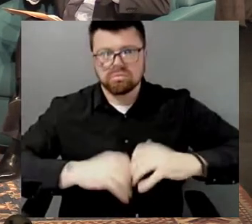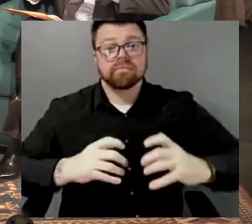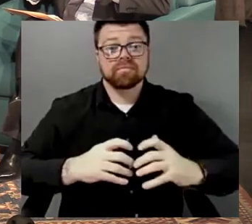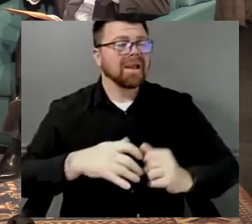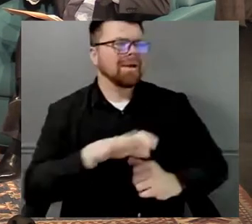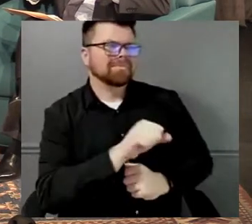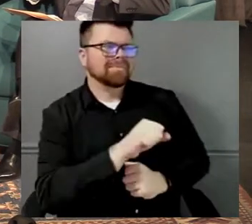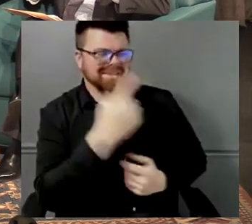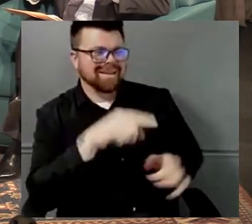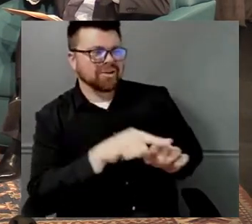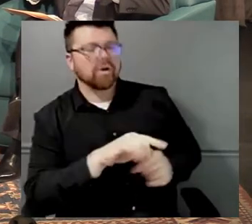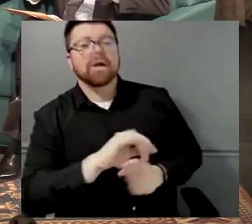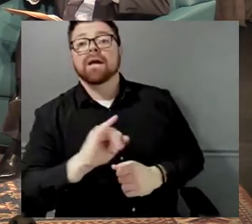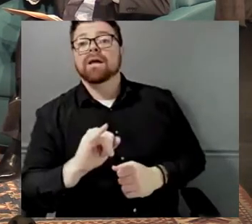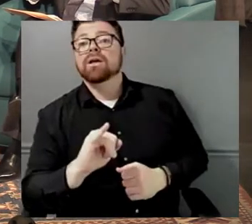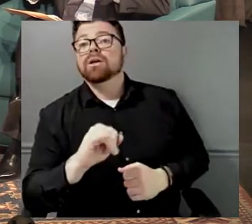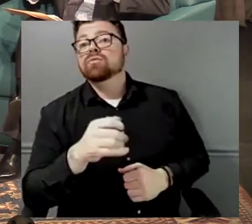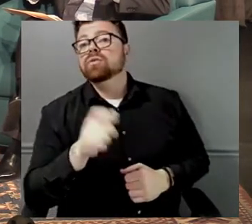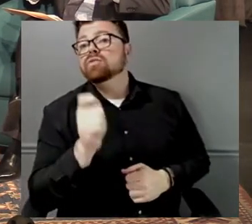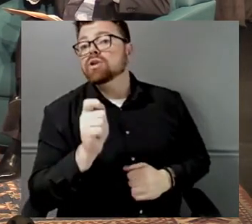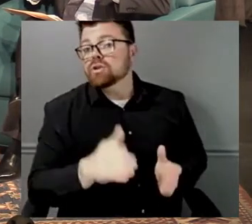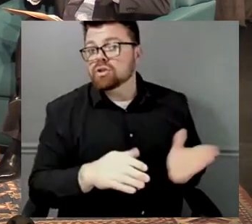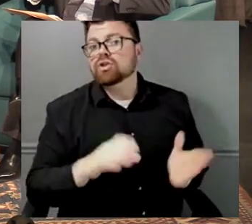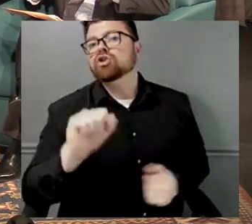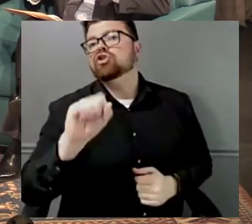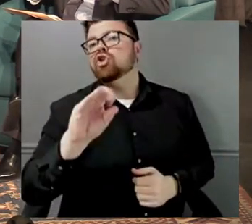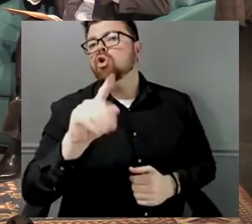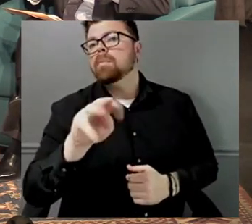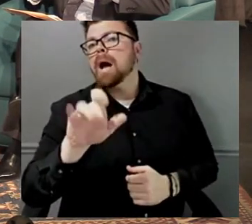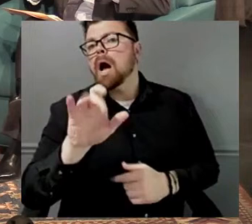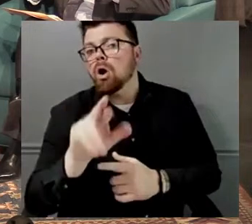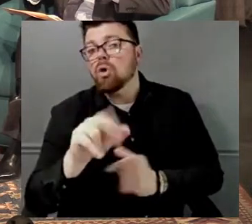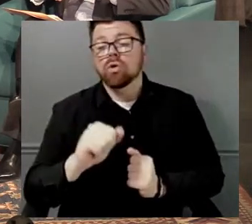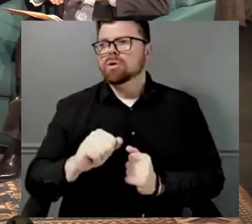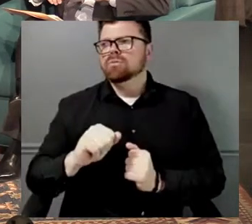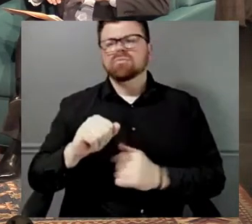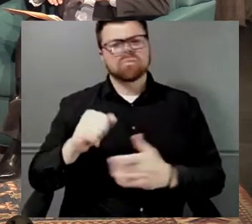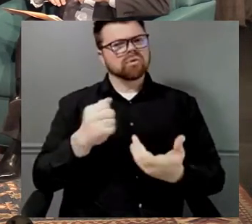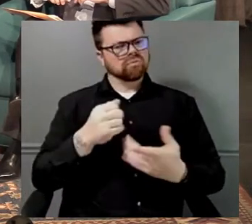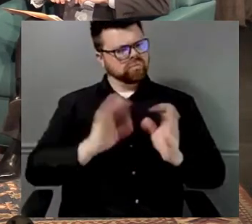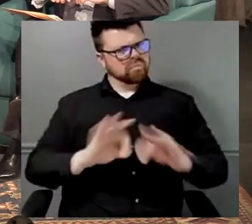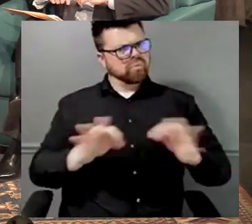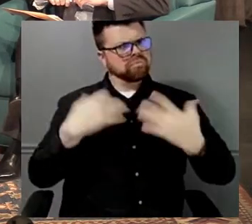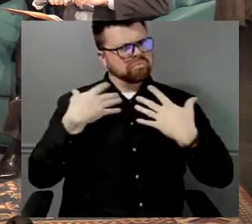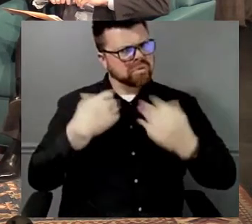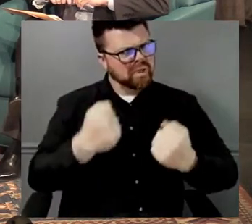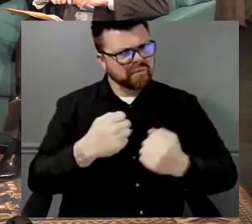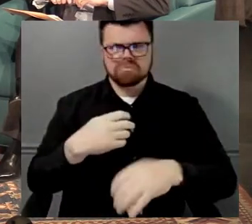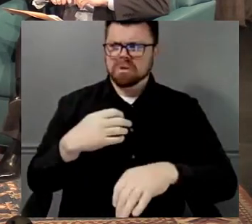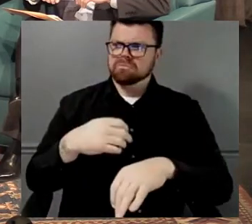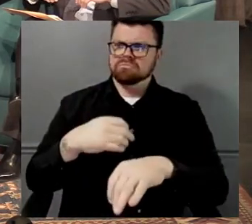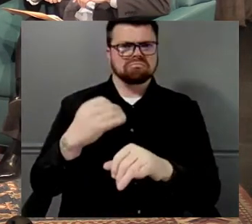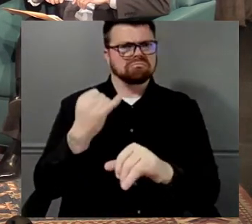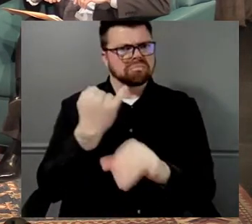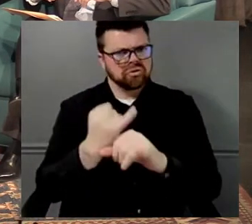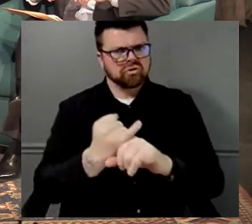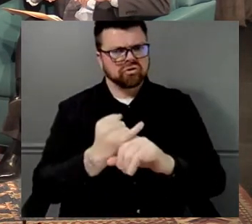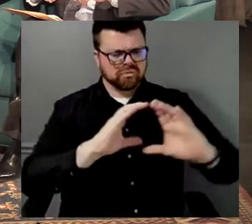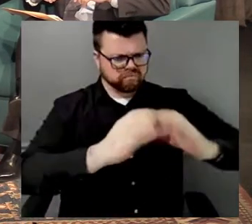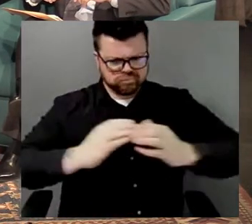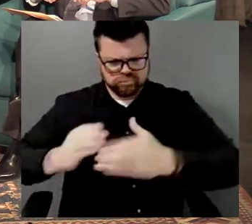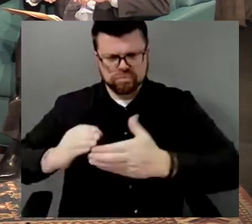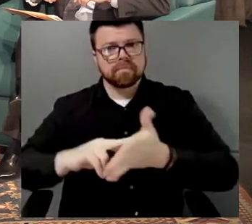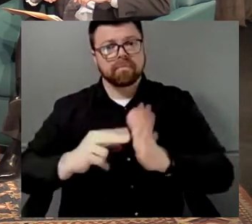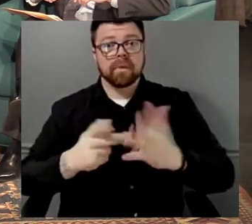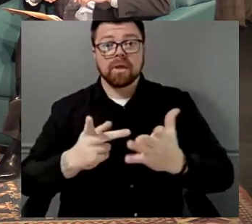with Justice Sotomayor that confidence in institutions is important because it's institutions that allow our republic to